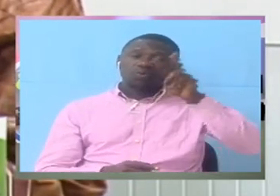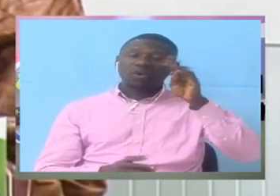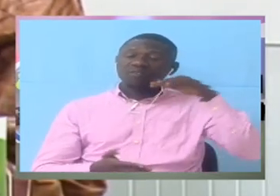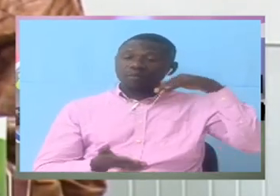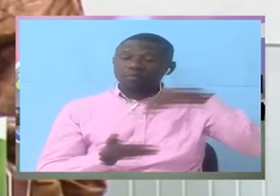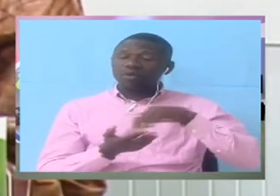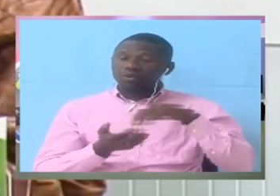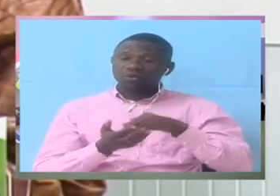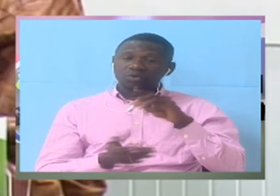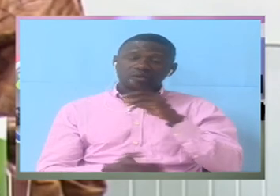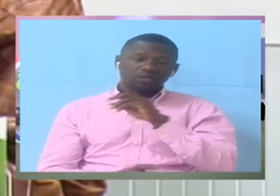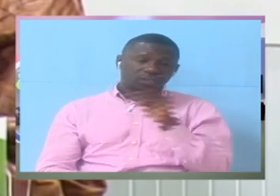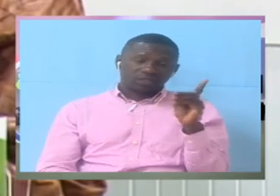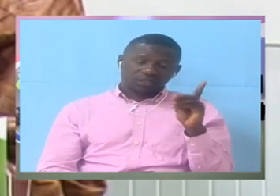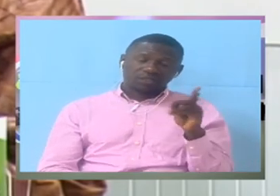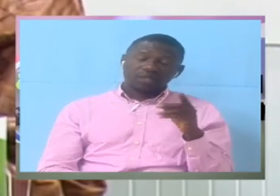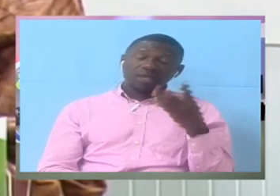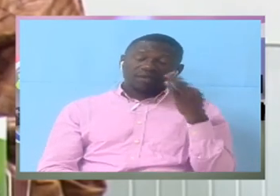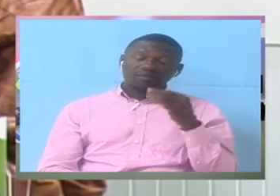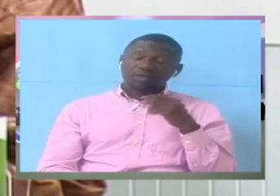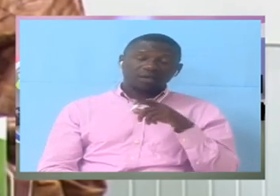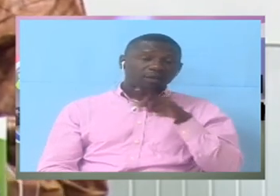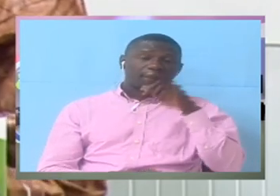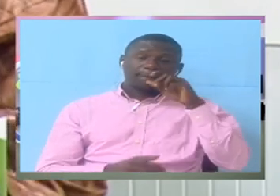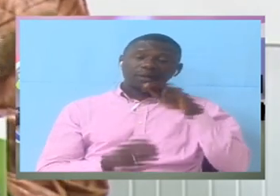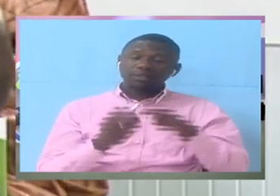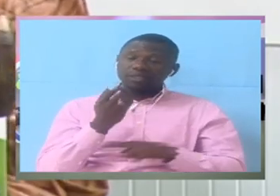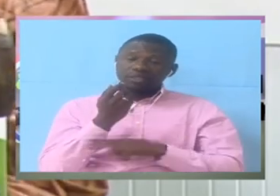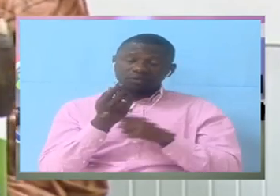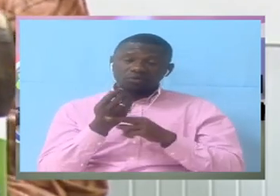As a reward for anyone that captures you.